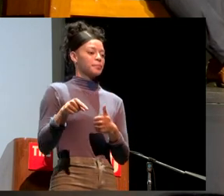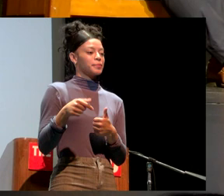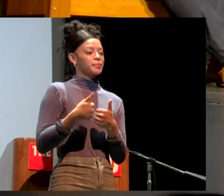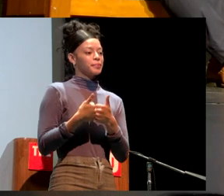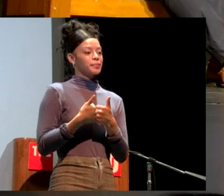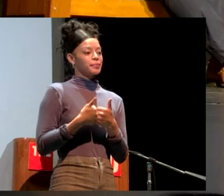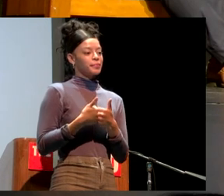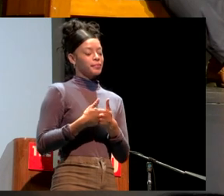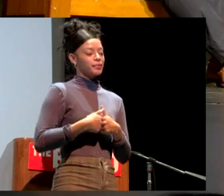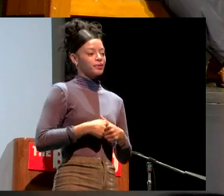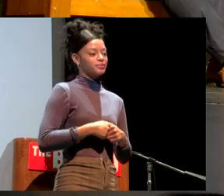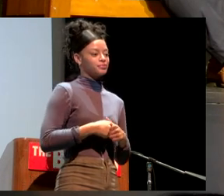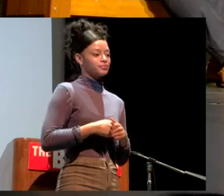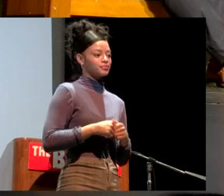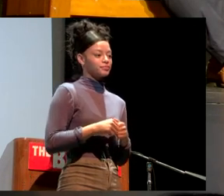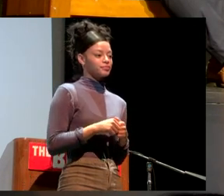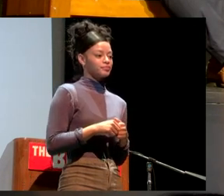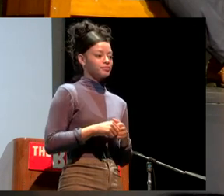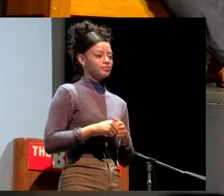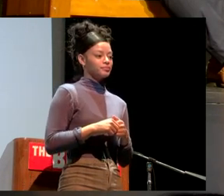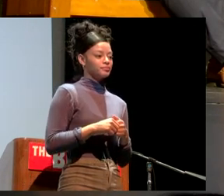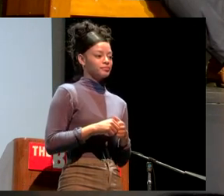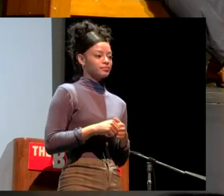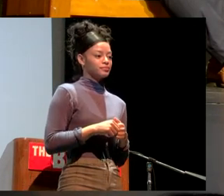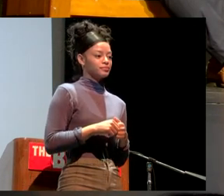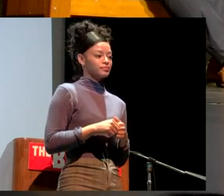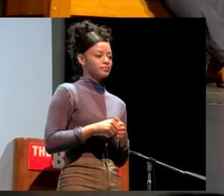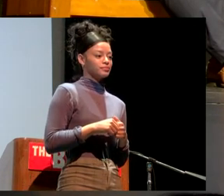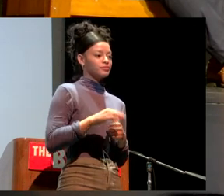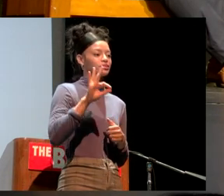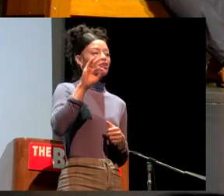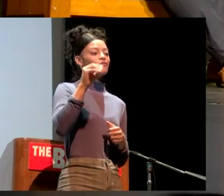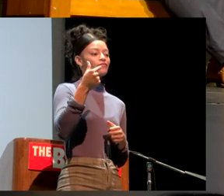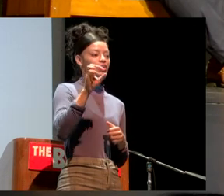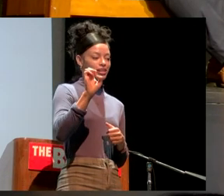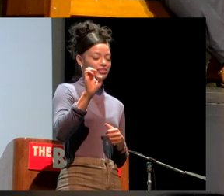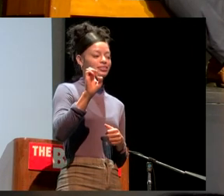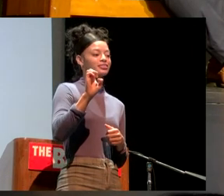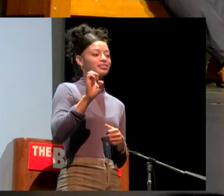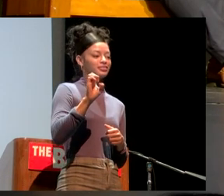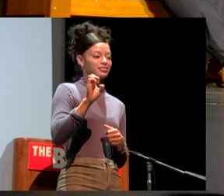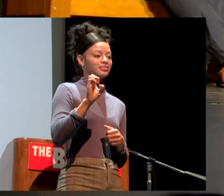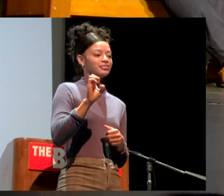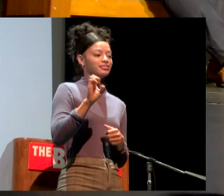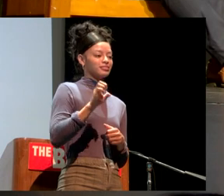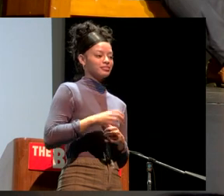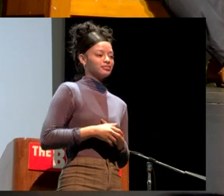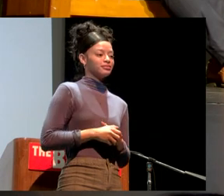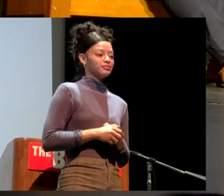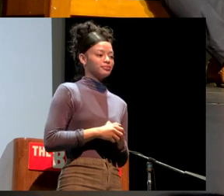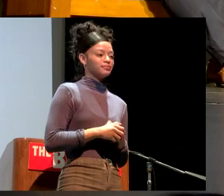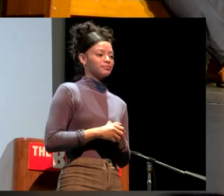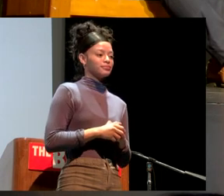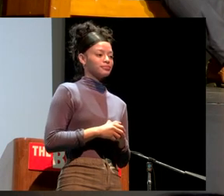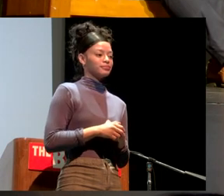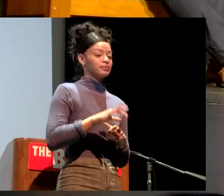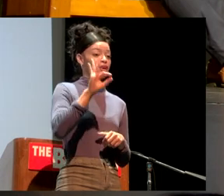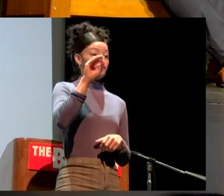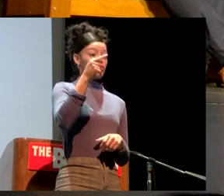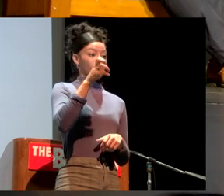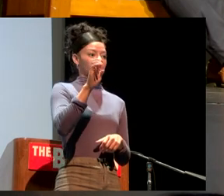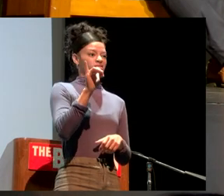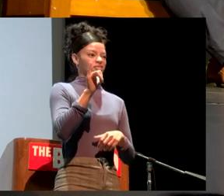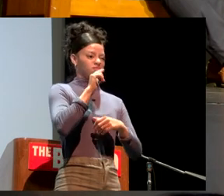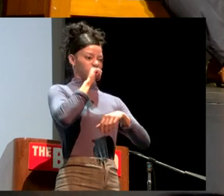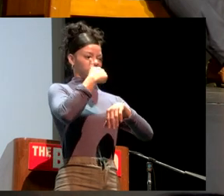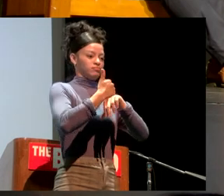and actually forging is almost like bridging, because it always starts with the NFT, and whatever we do, we always need to make sure that